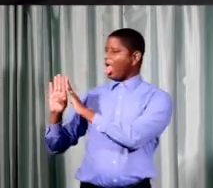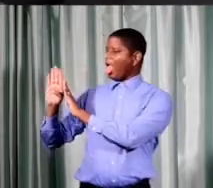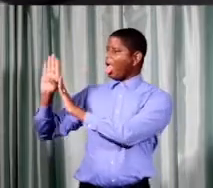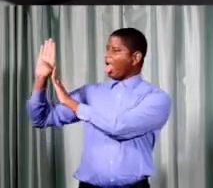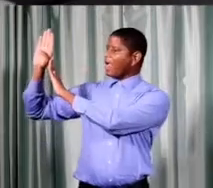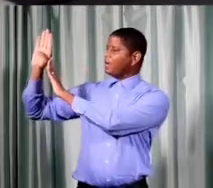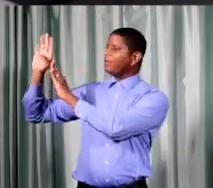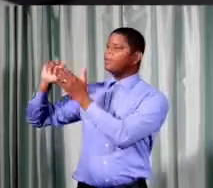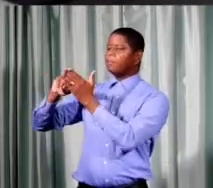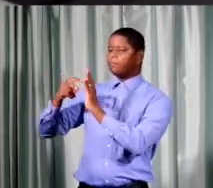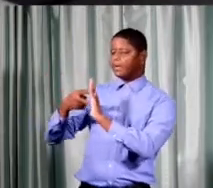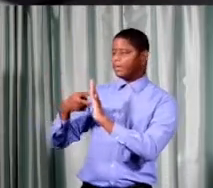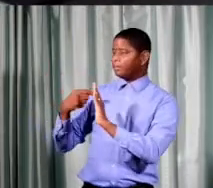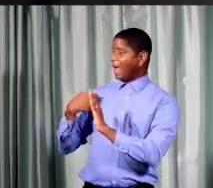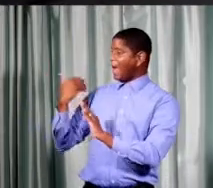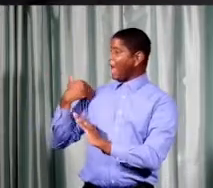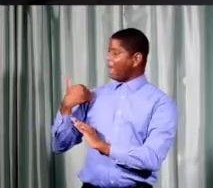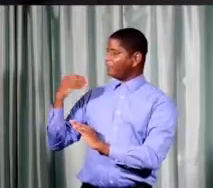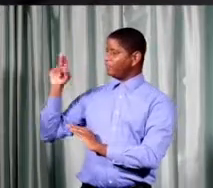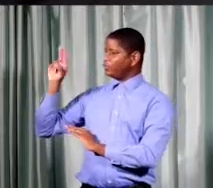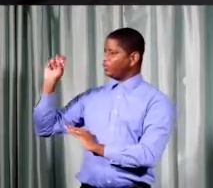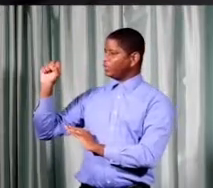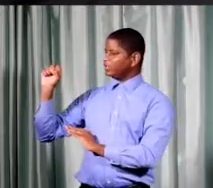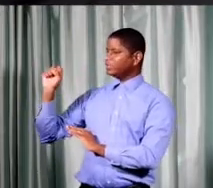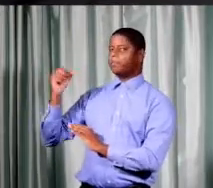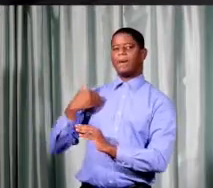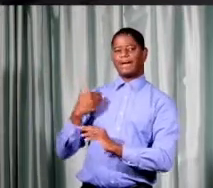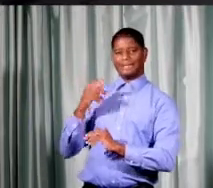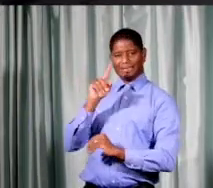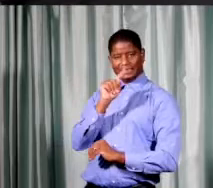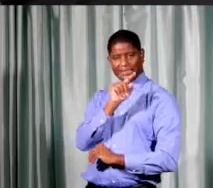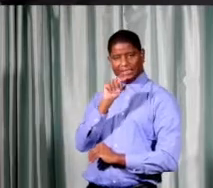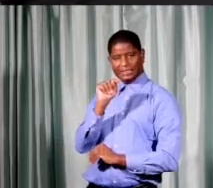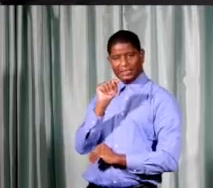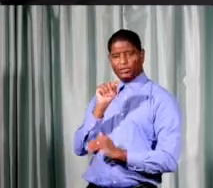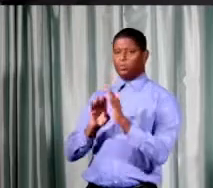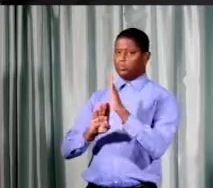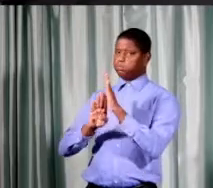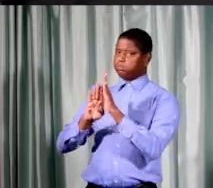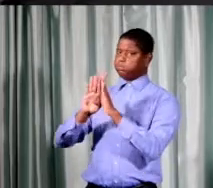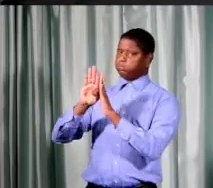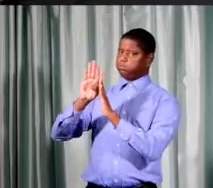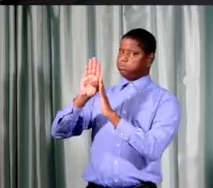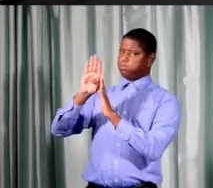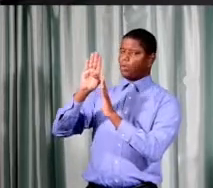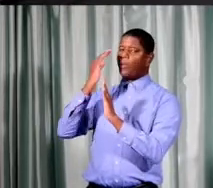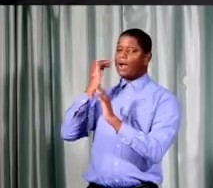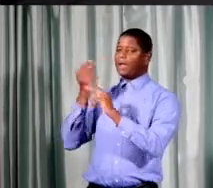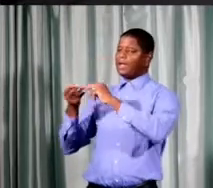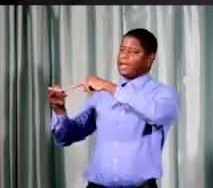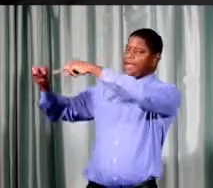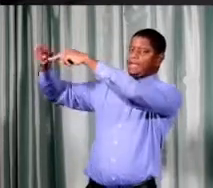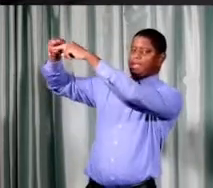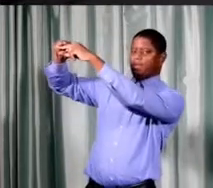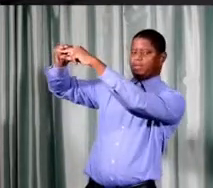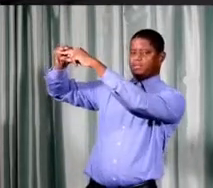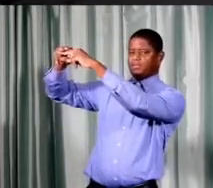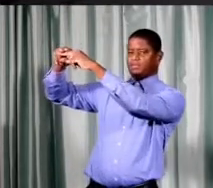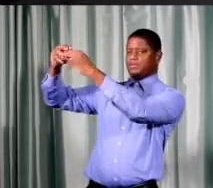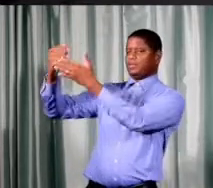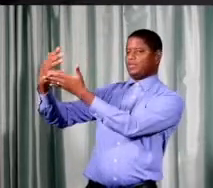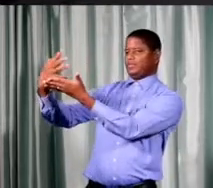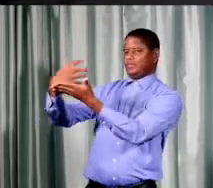go underneath here in the comprehensive income part. Because you have earned something. We